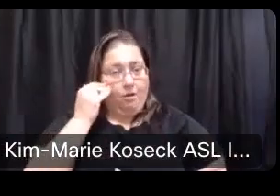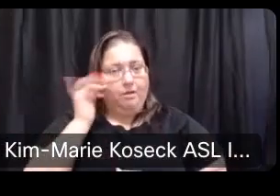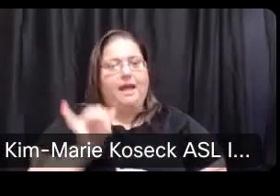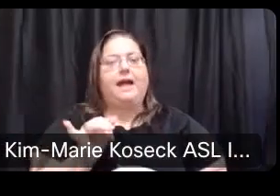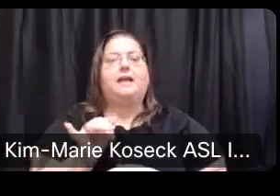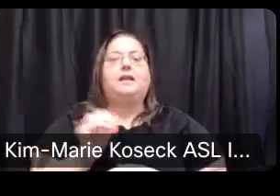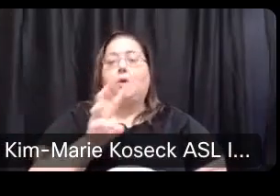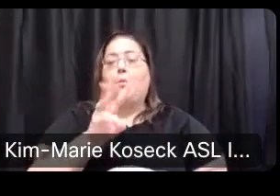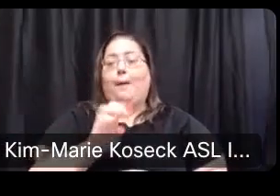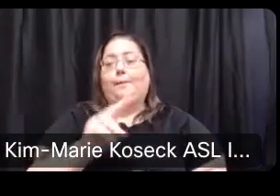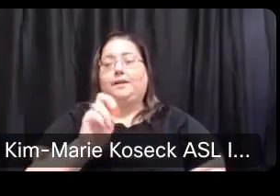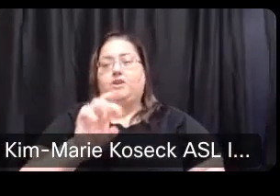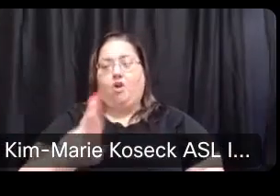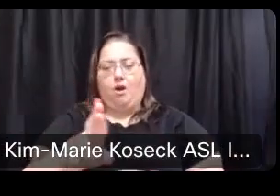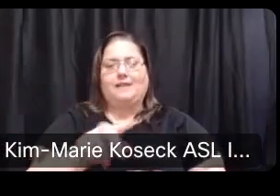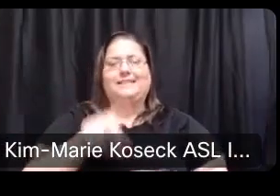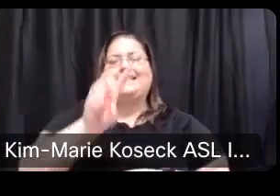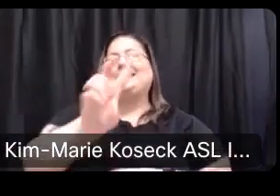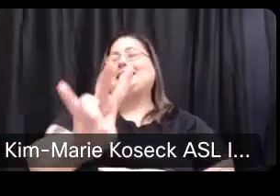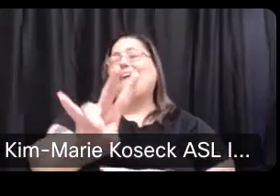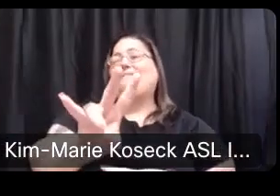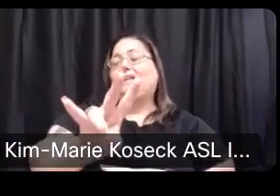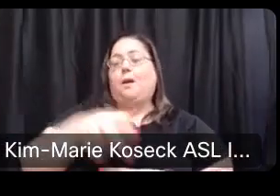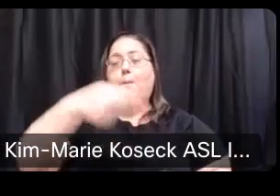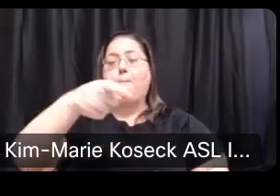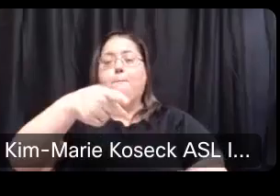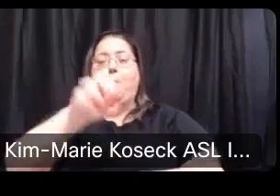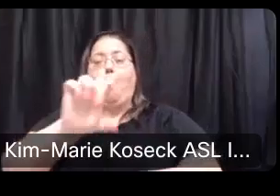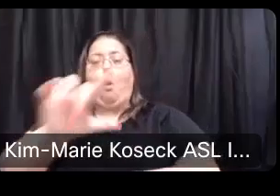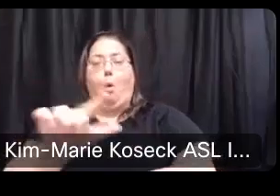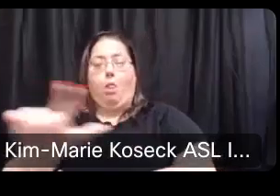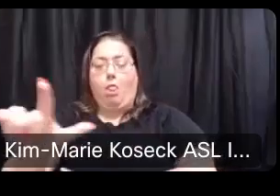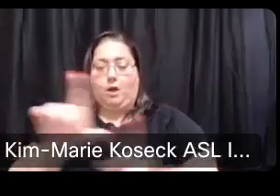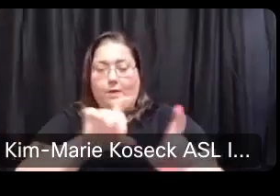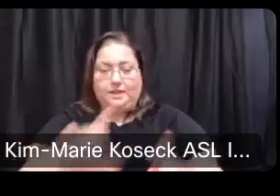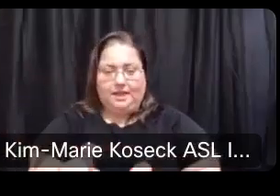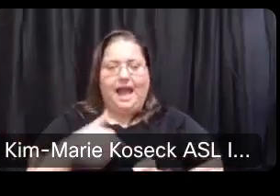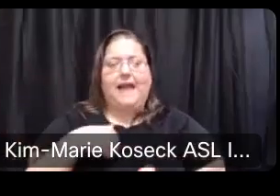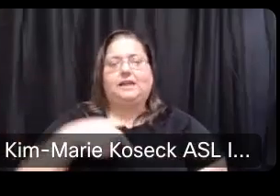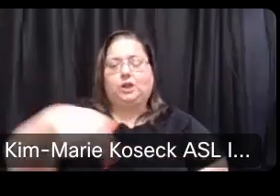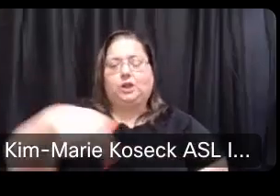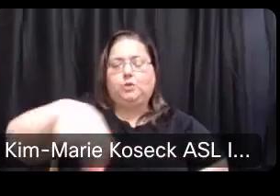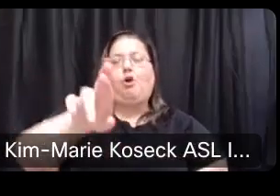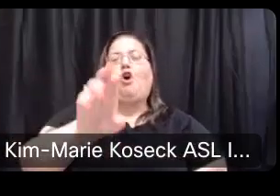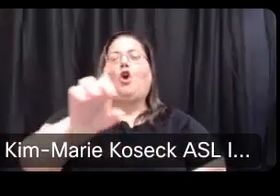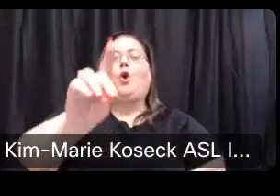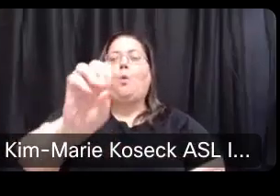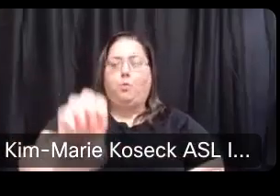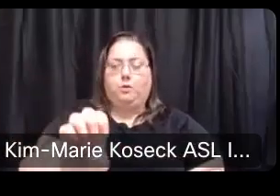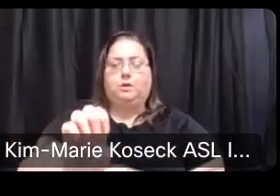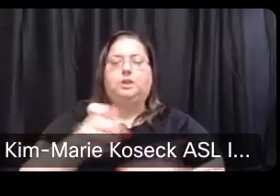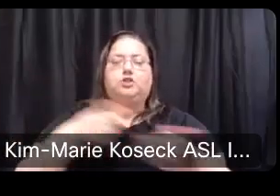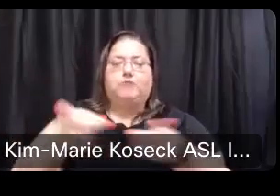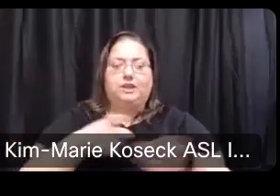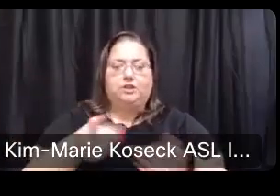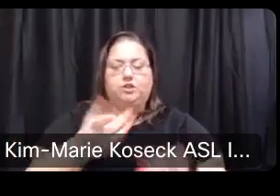feature 7 polling questions. We also will have QR codes on the slides to direct you to